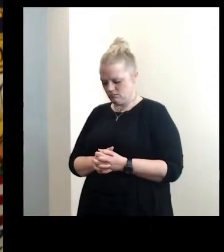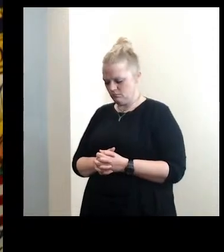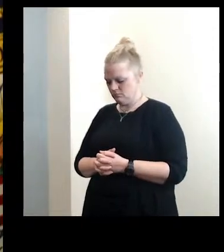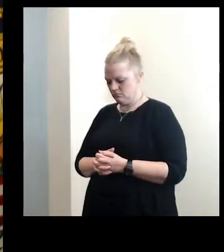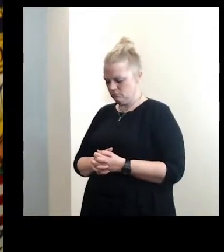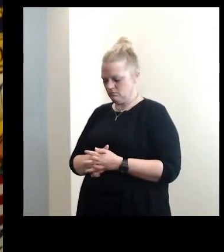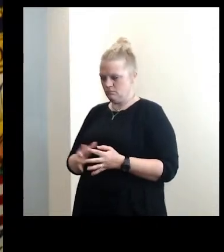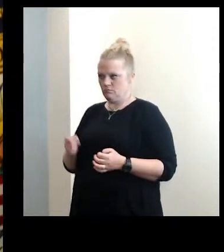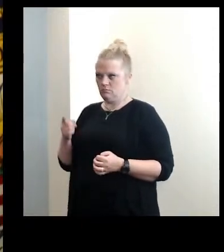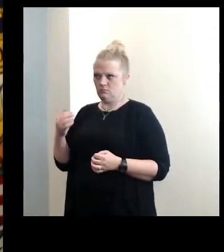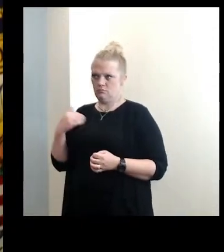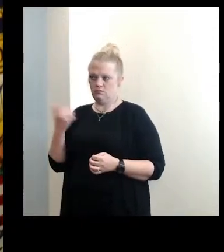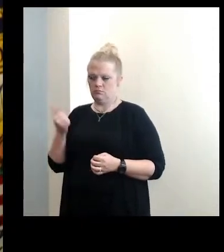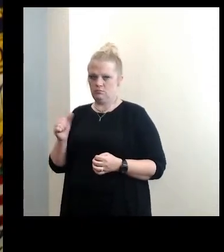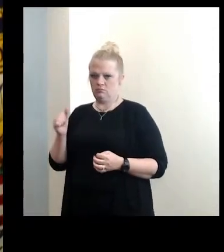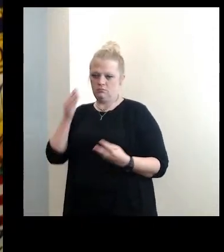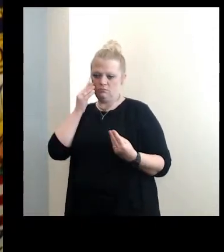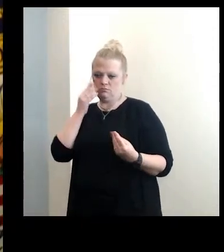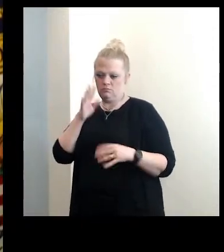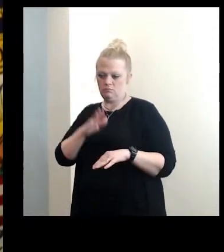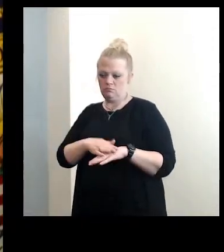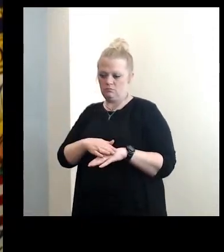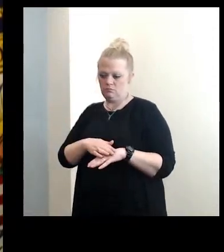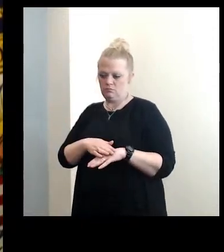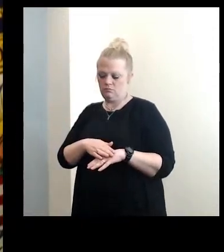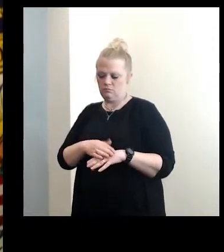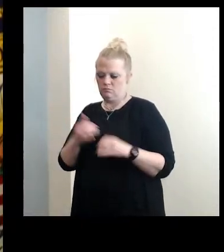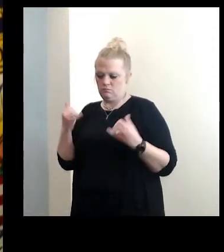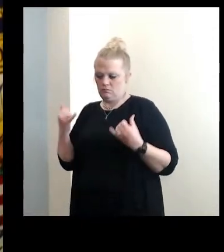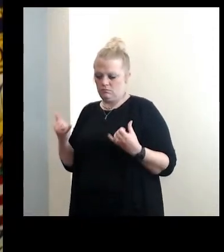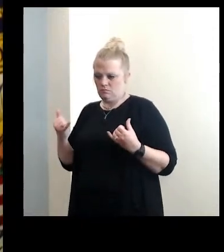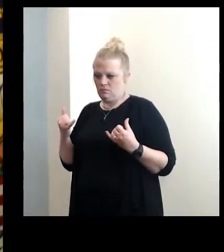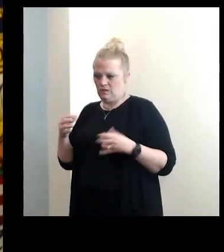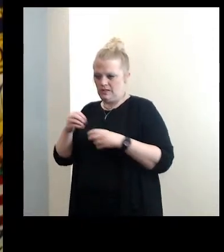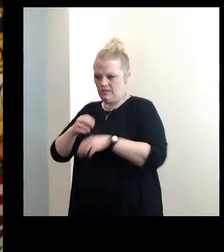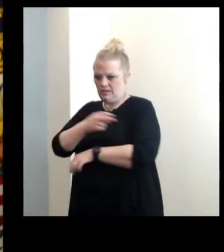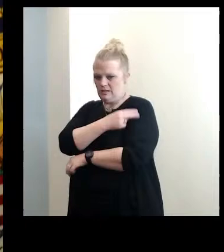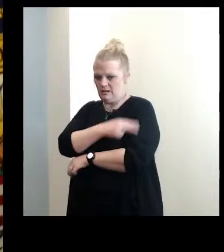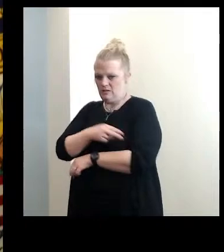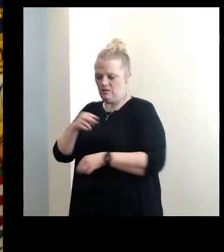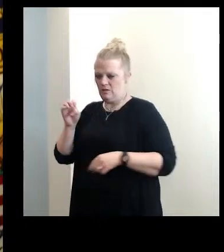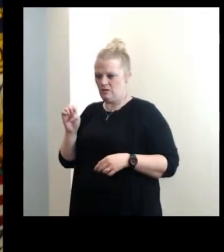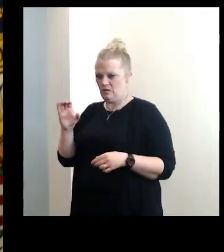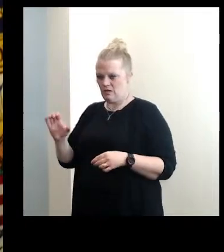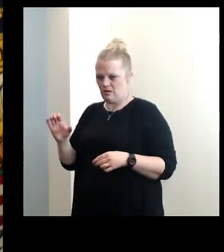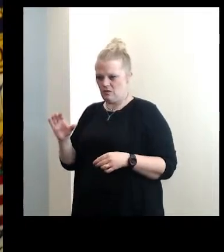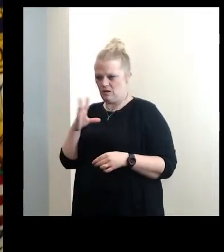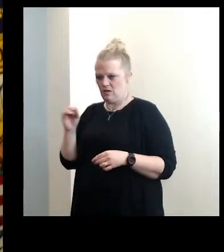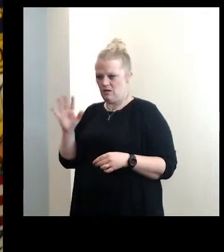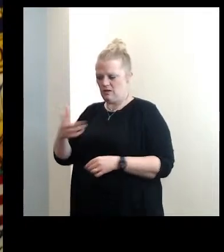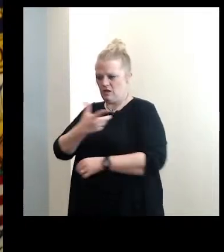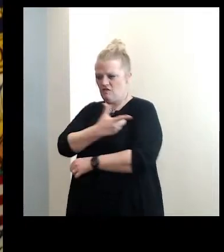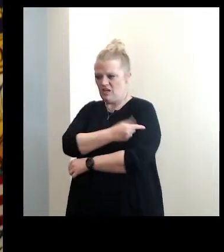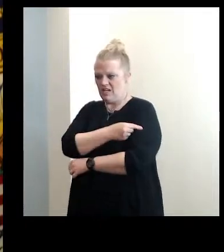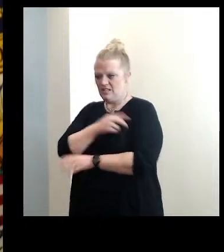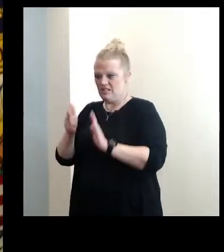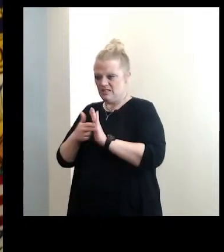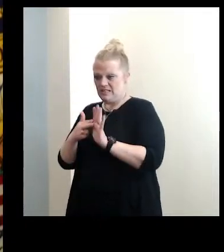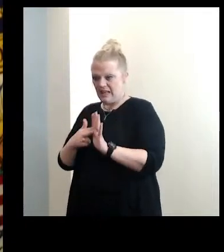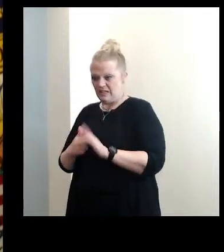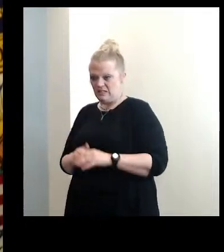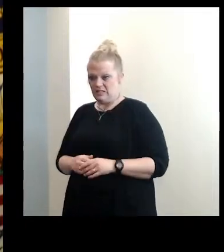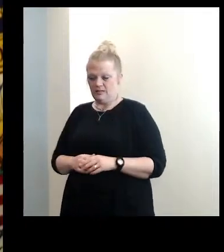Yeah, Mark, do you have any data on those who are currently hospitalized in Erie County and their vaccine status?